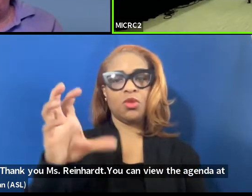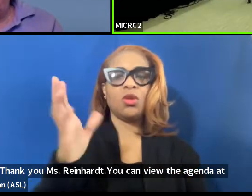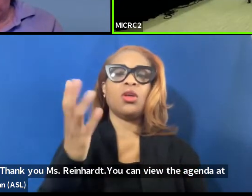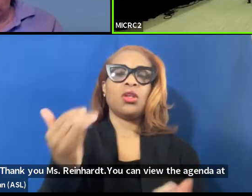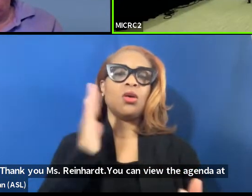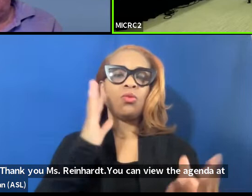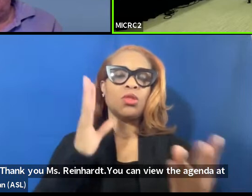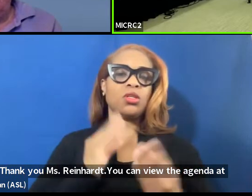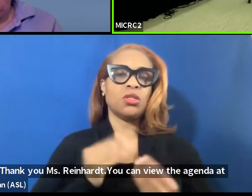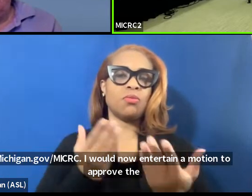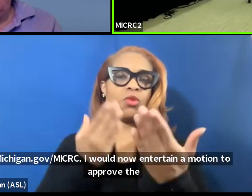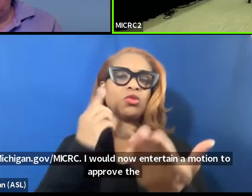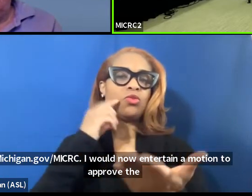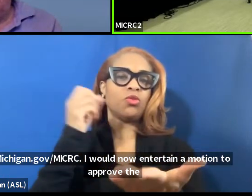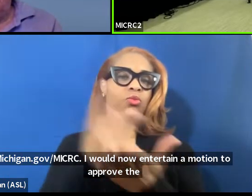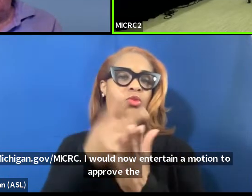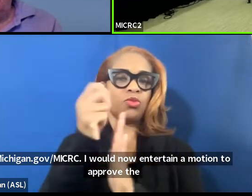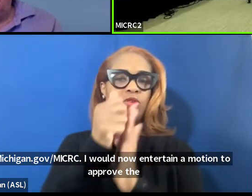meeting agenda